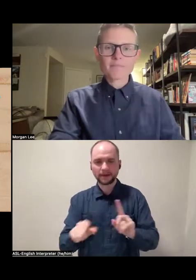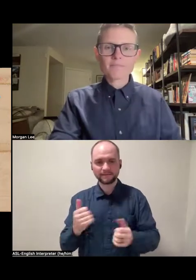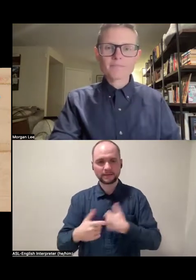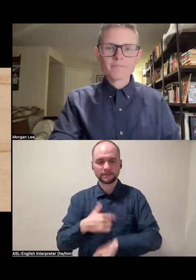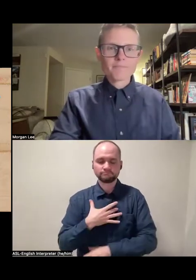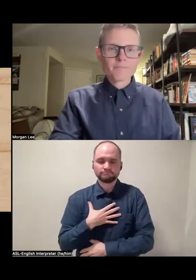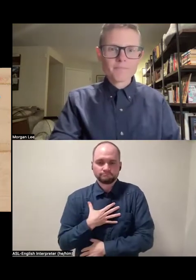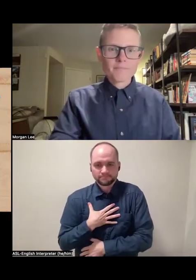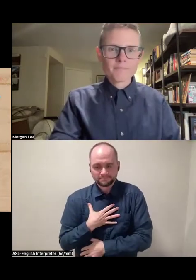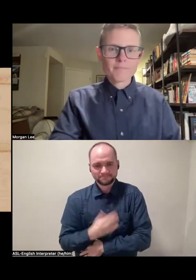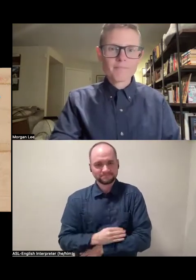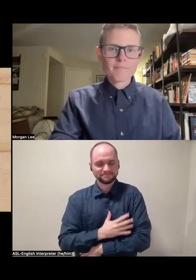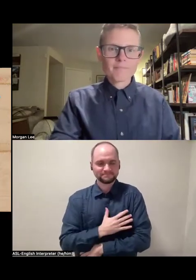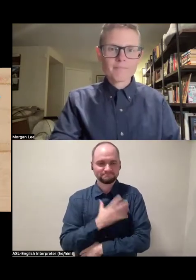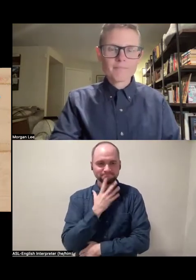time.